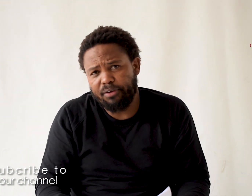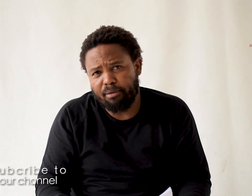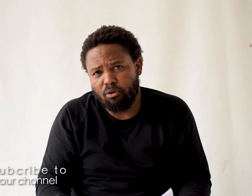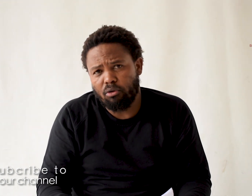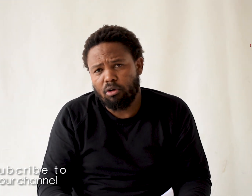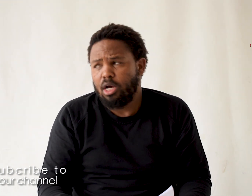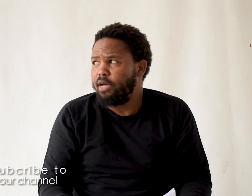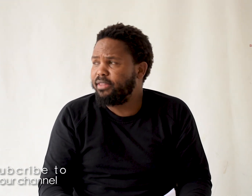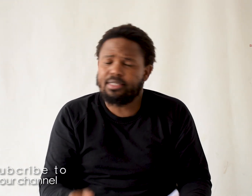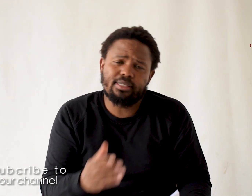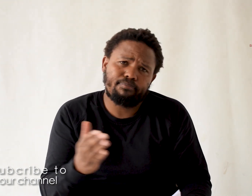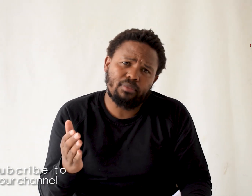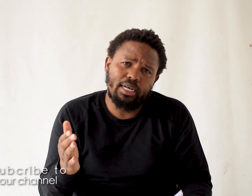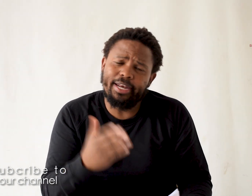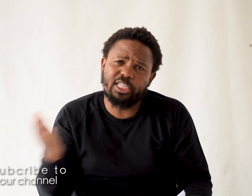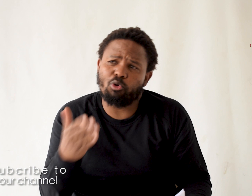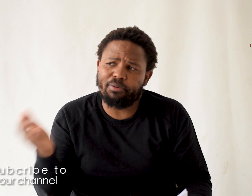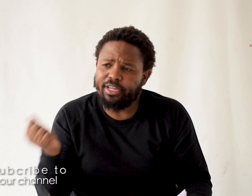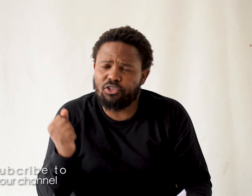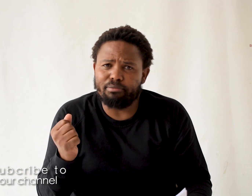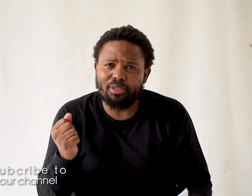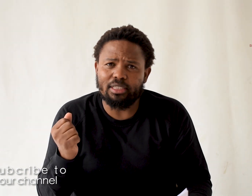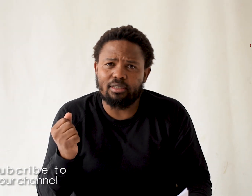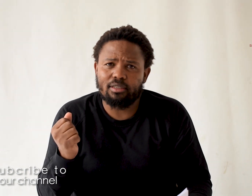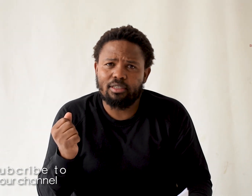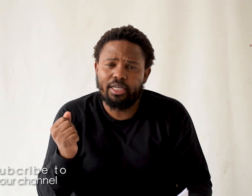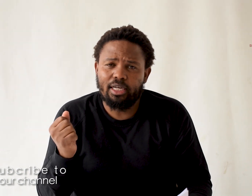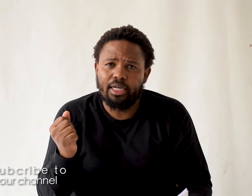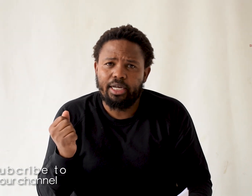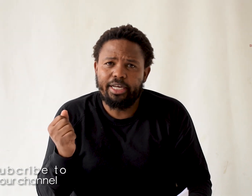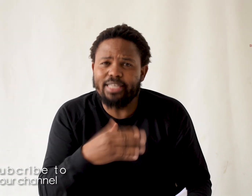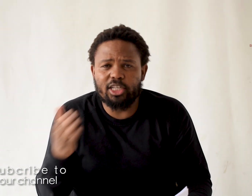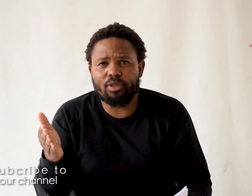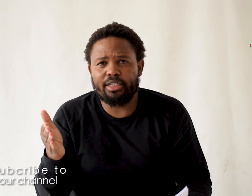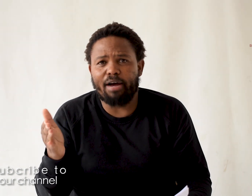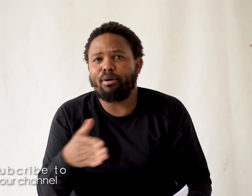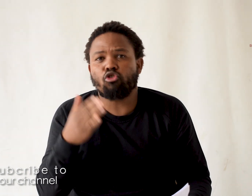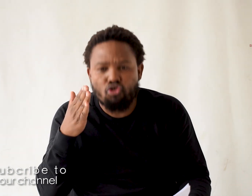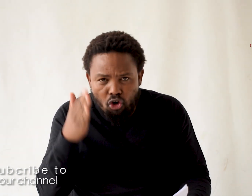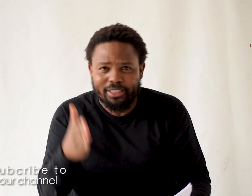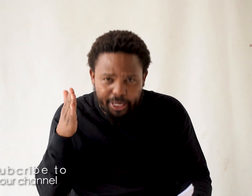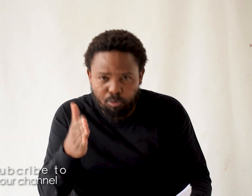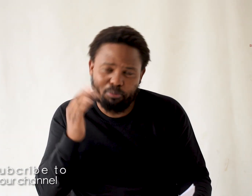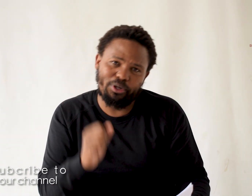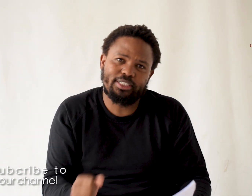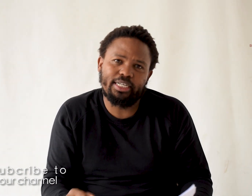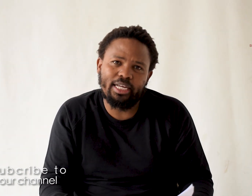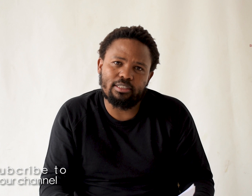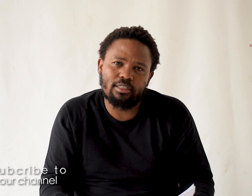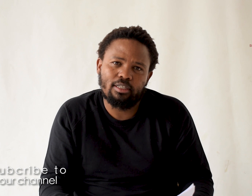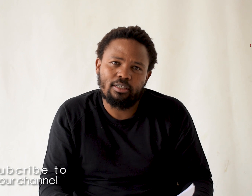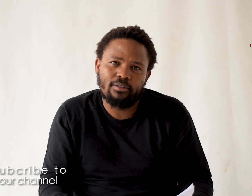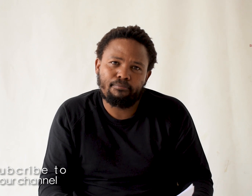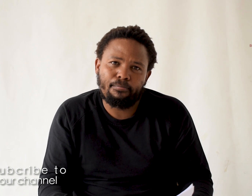show furthermore, this land expropriation bill is actually about not expropriating